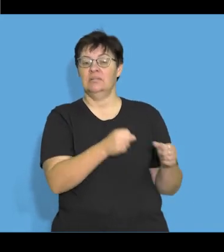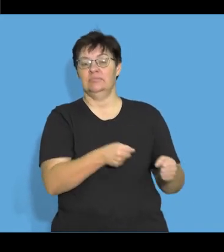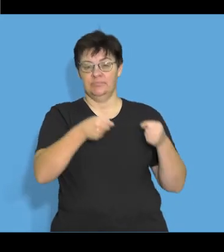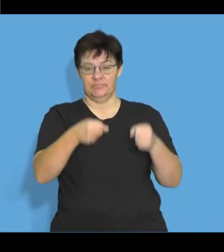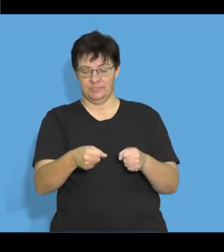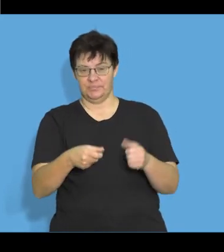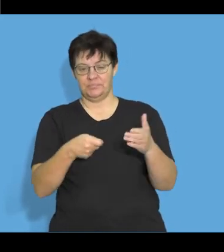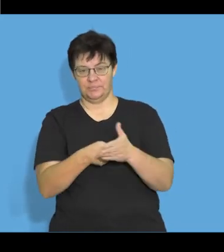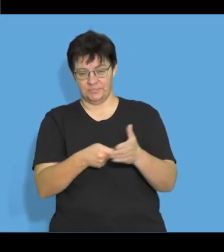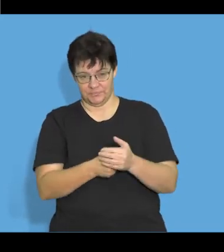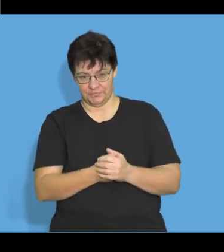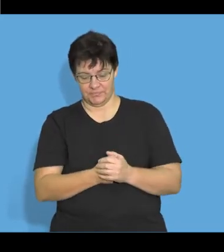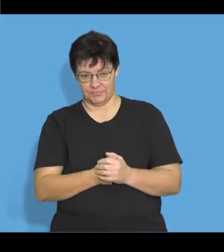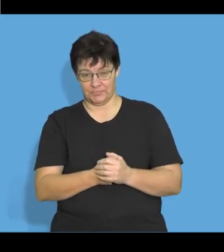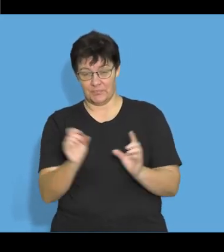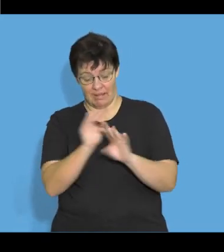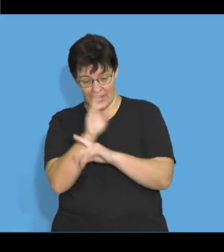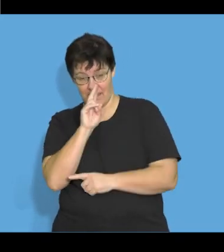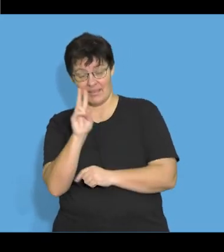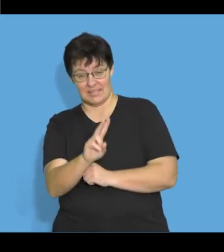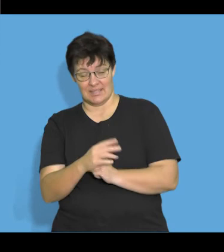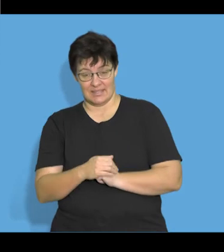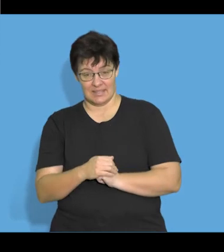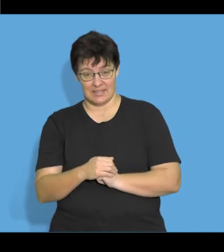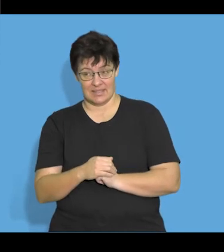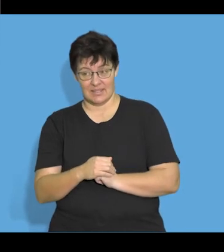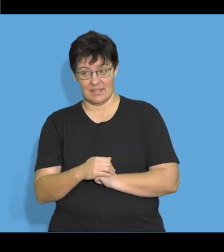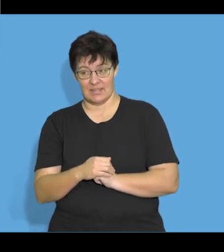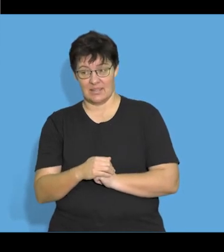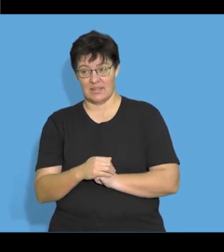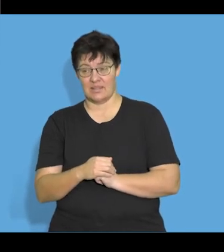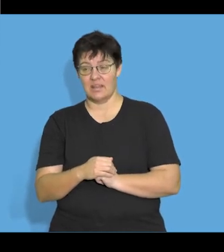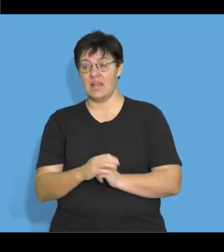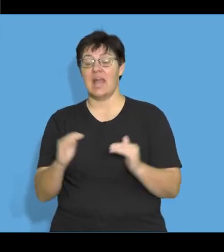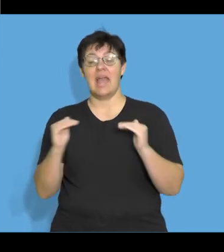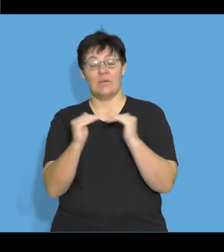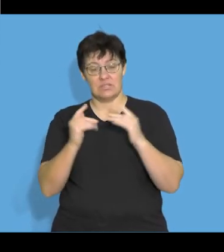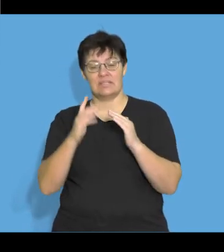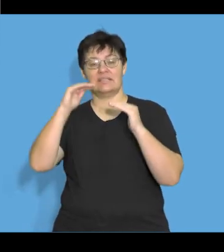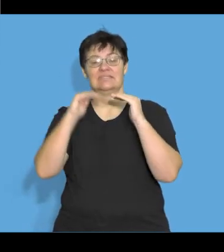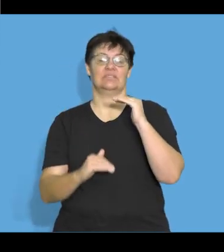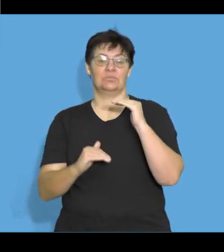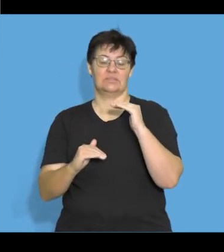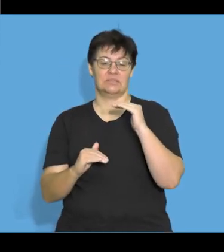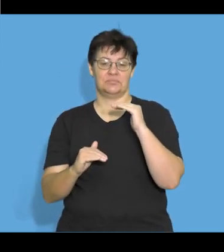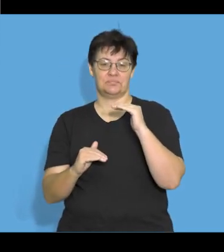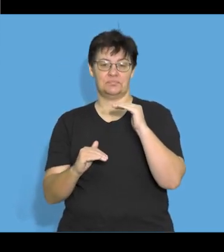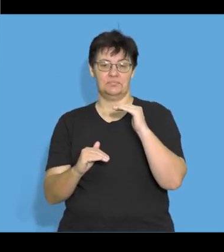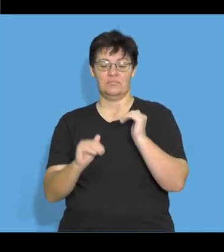purchases. Clearly you can see here that your equity is going to decrease